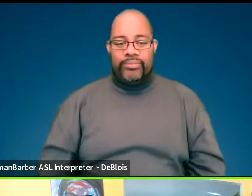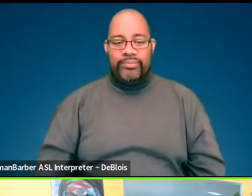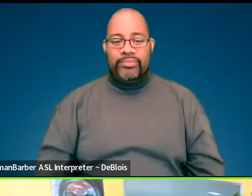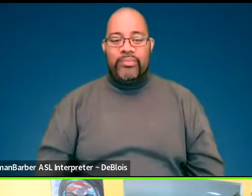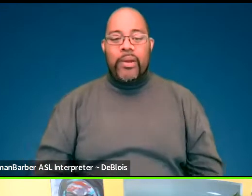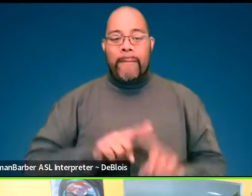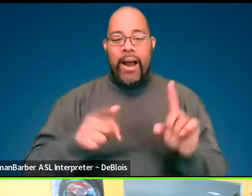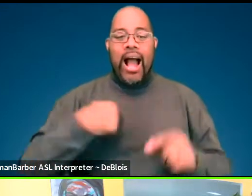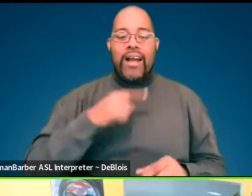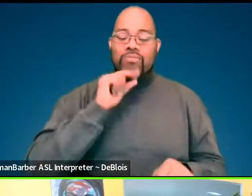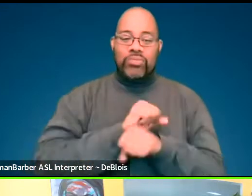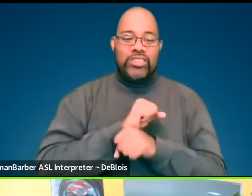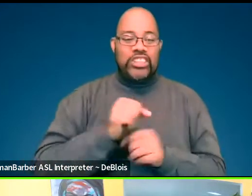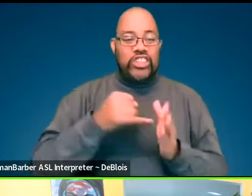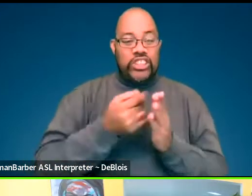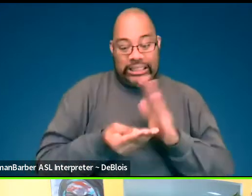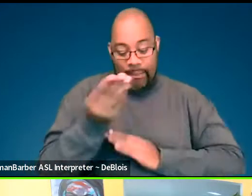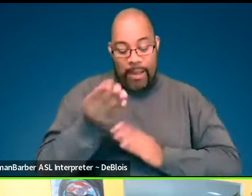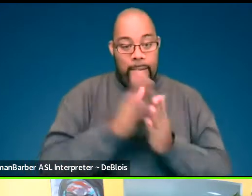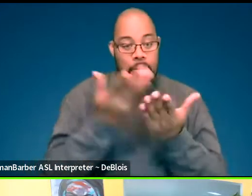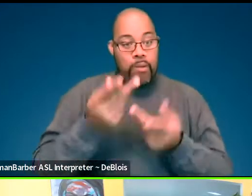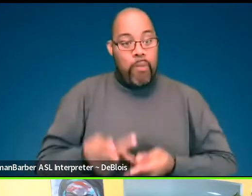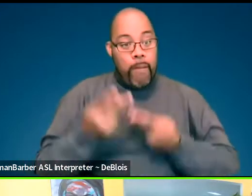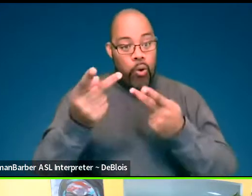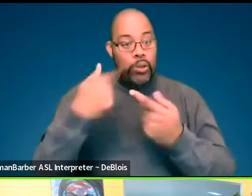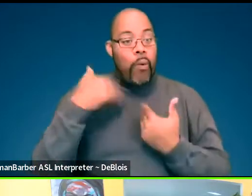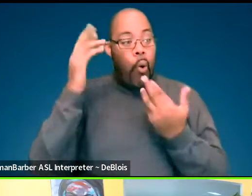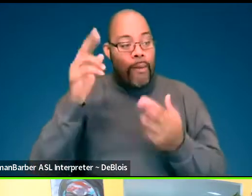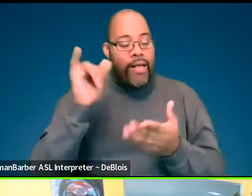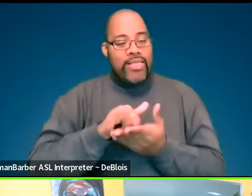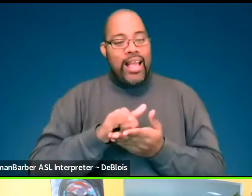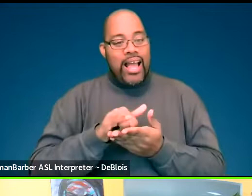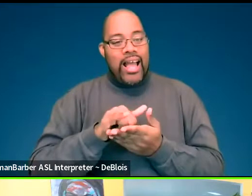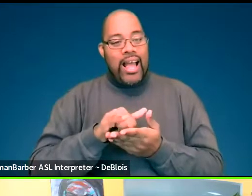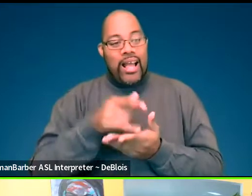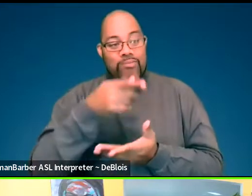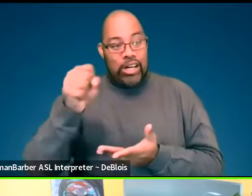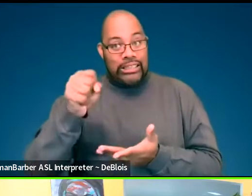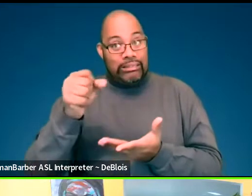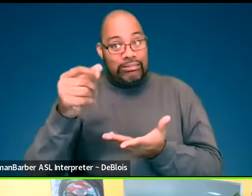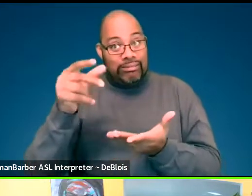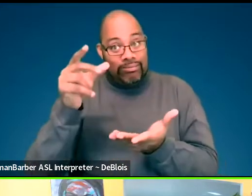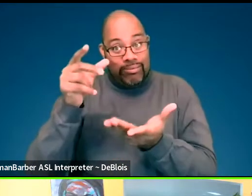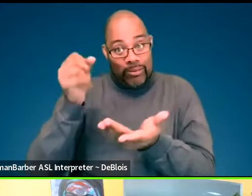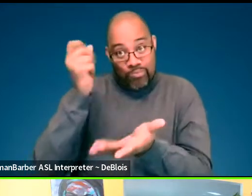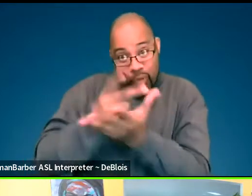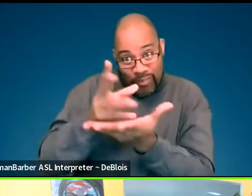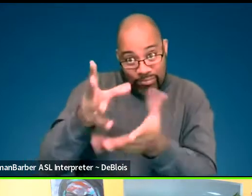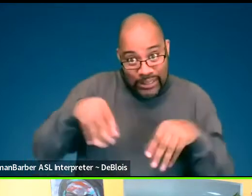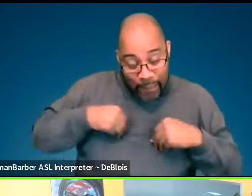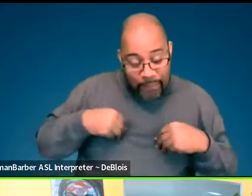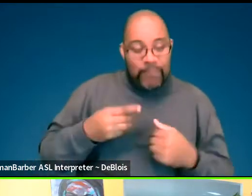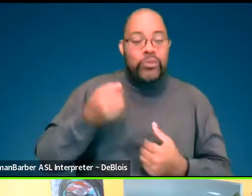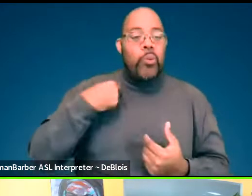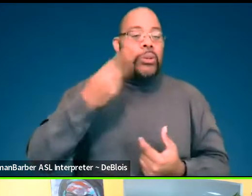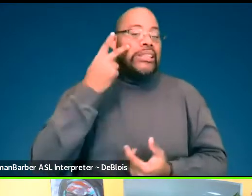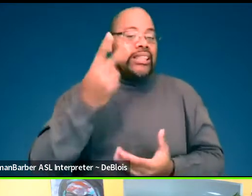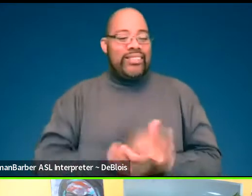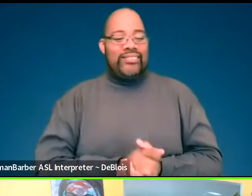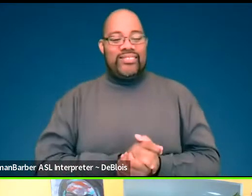But I just submitted a book proposal. I'm hoping that a press eats it up. So we'll